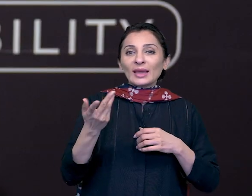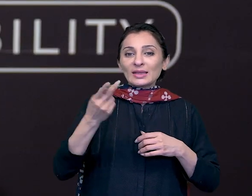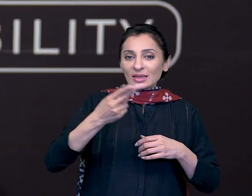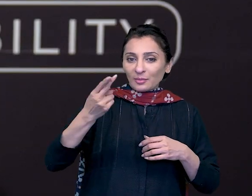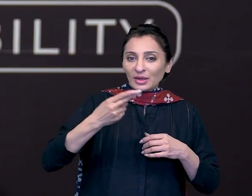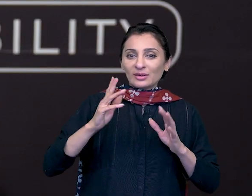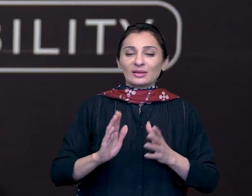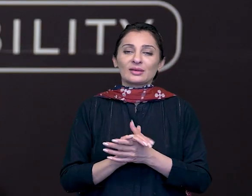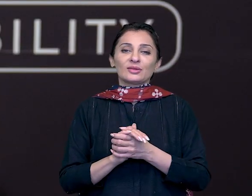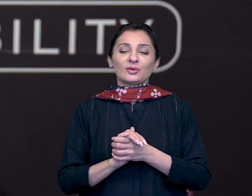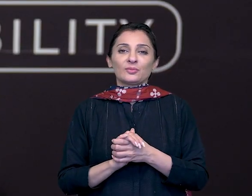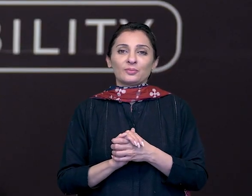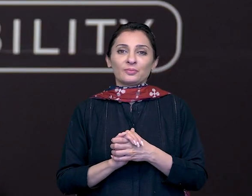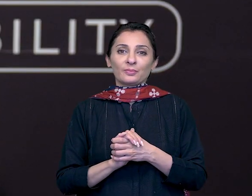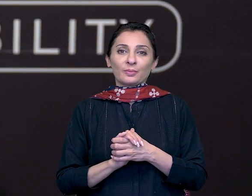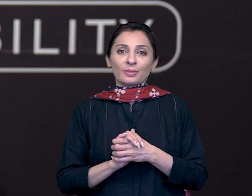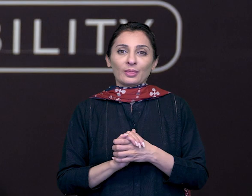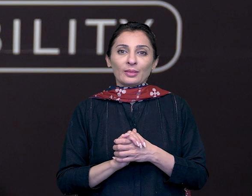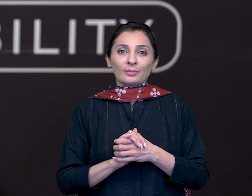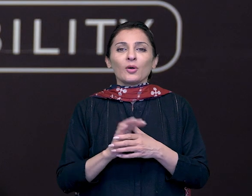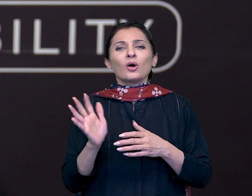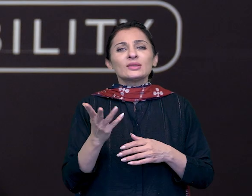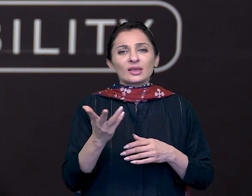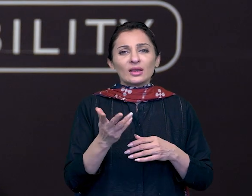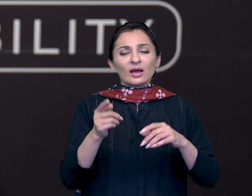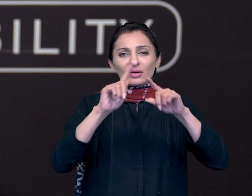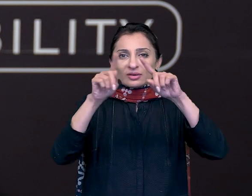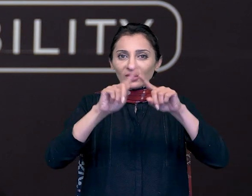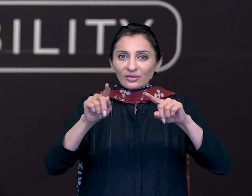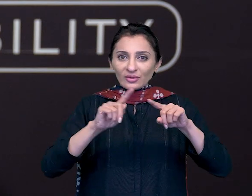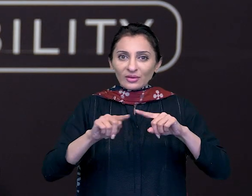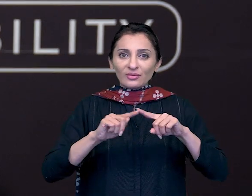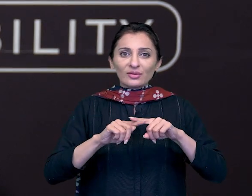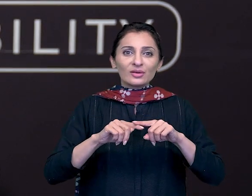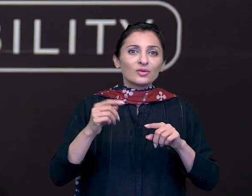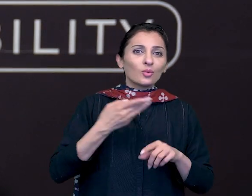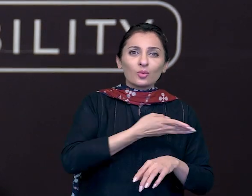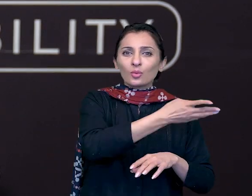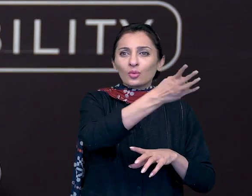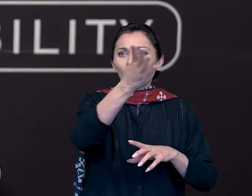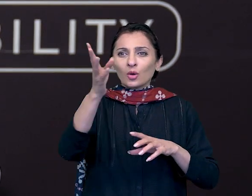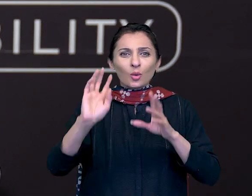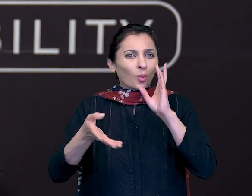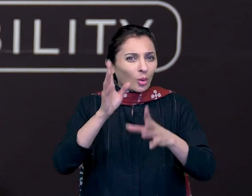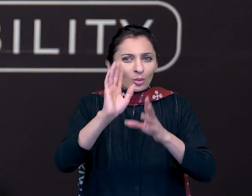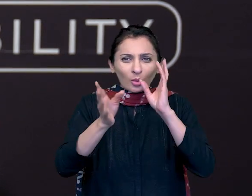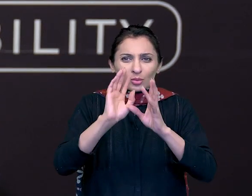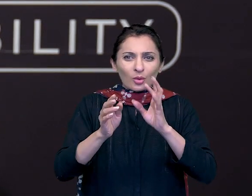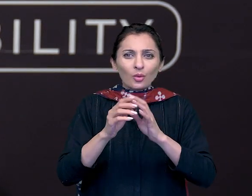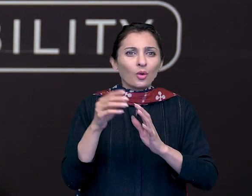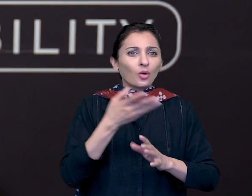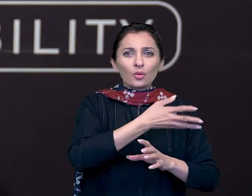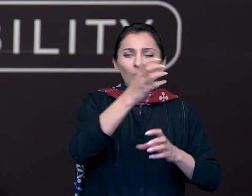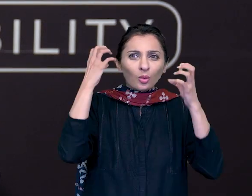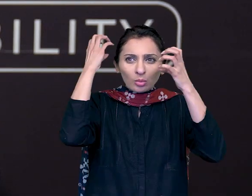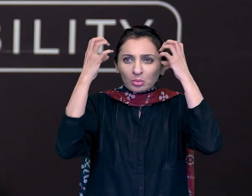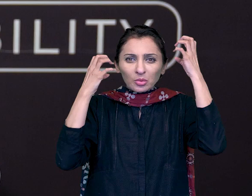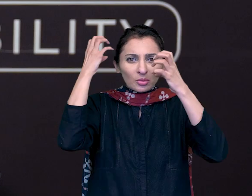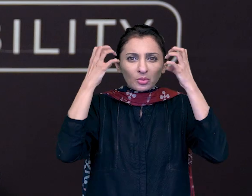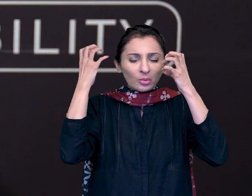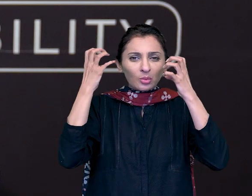A lot of the art now sort of channels the chaos and the craziness of the city